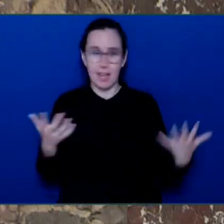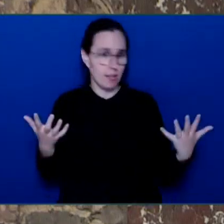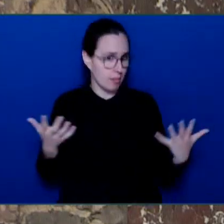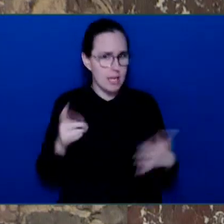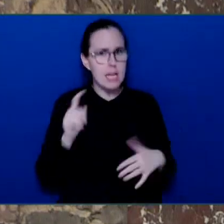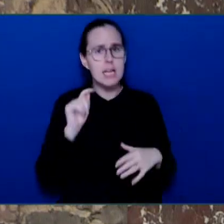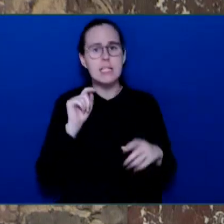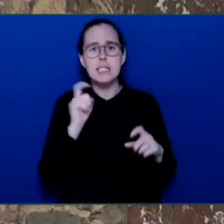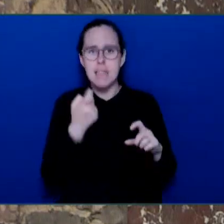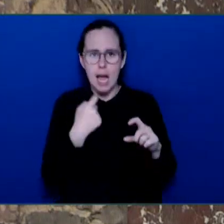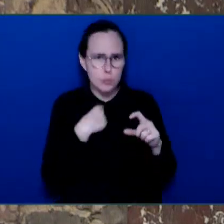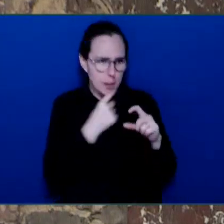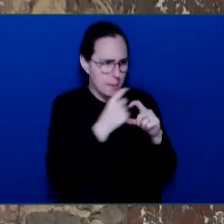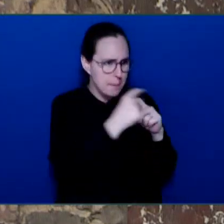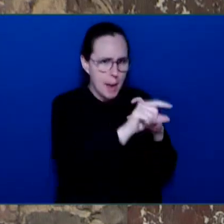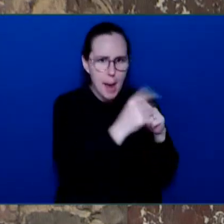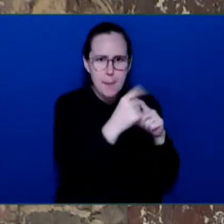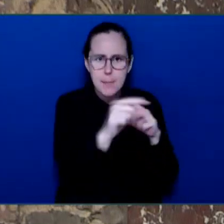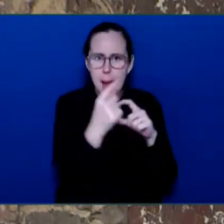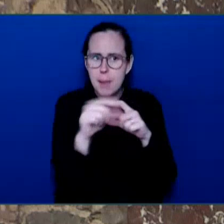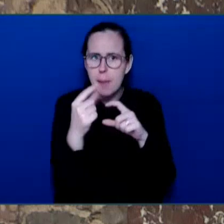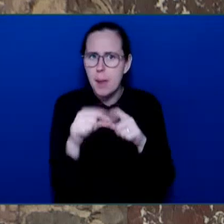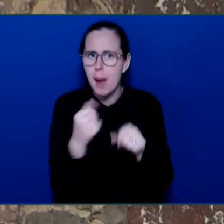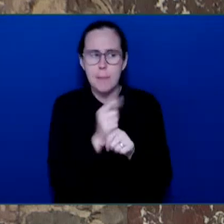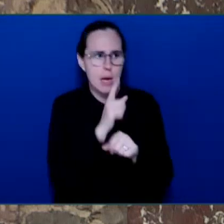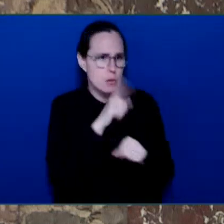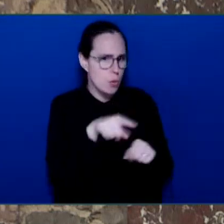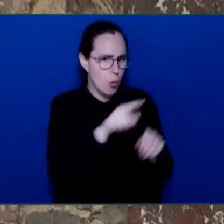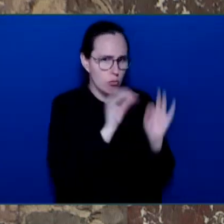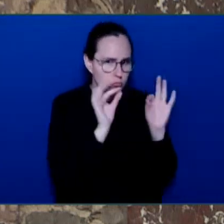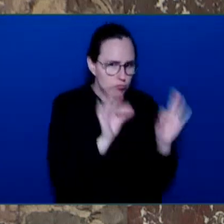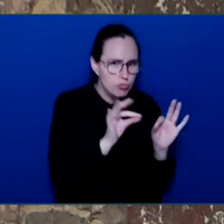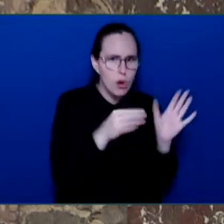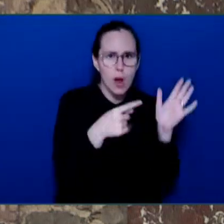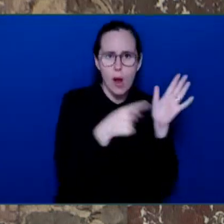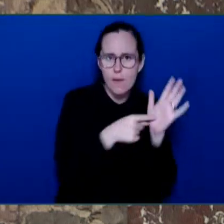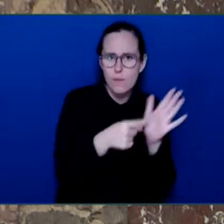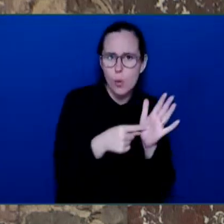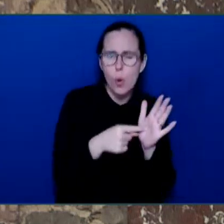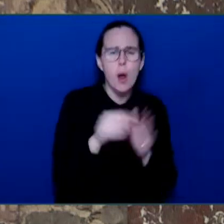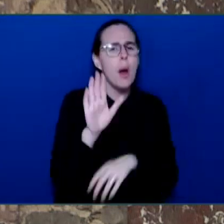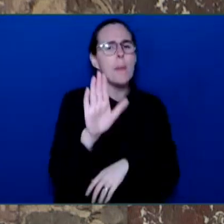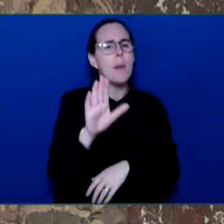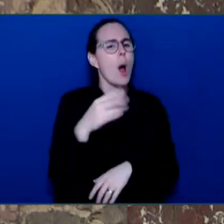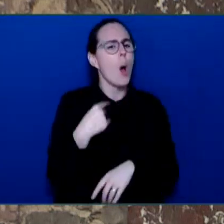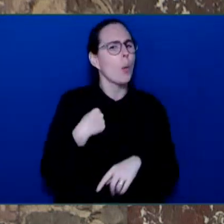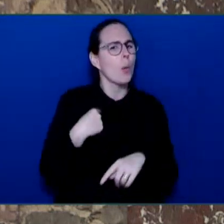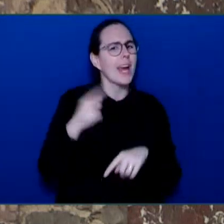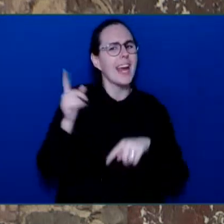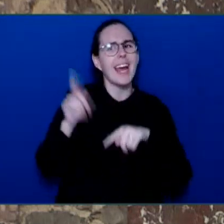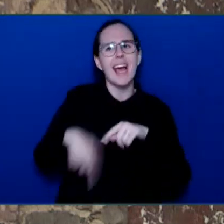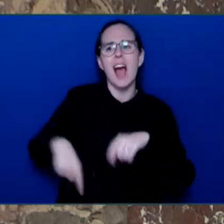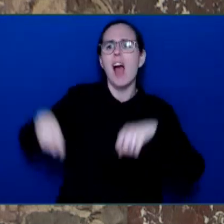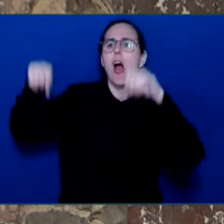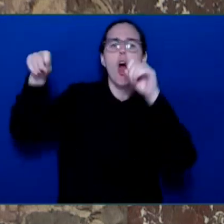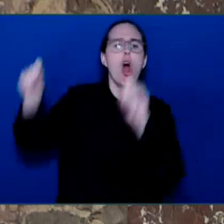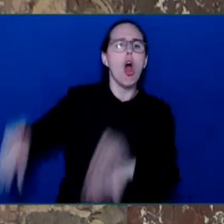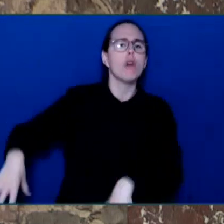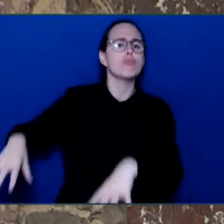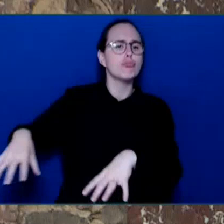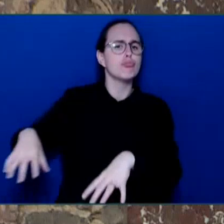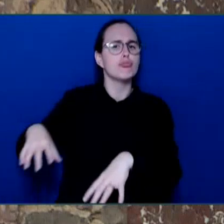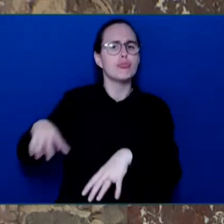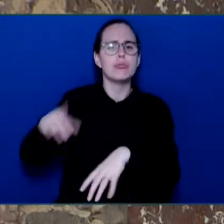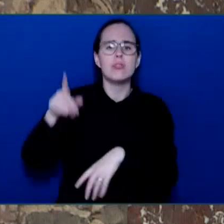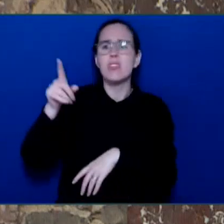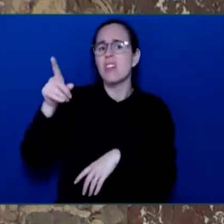is give up on climate action, pretend that climate change isn't real, cover our eyes and our ears and insist